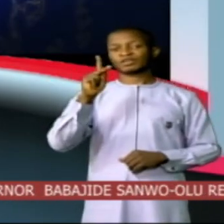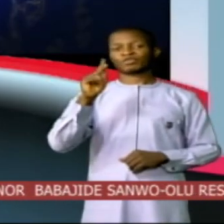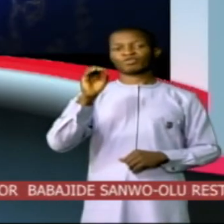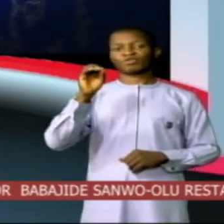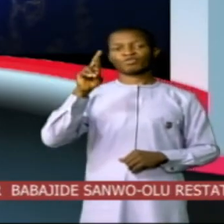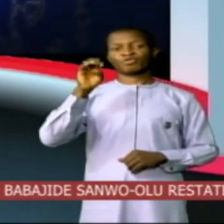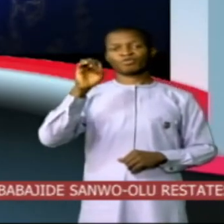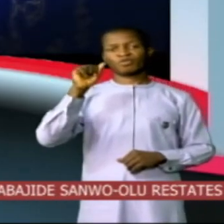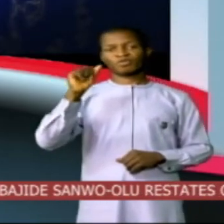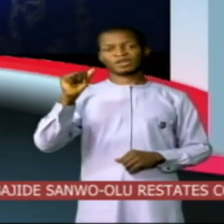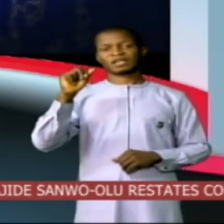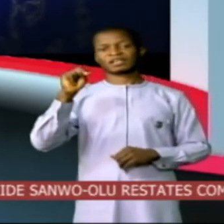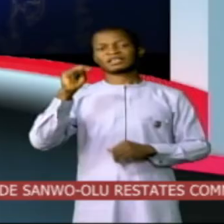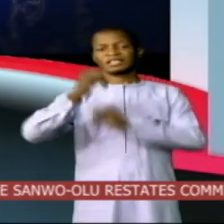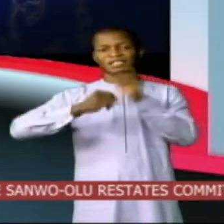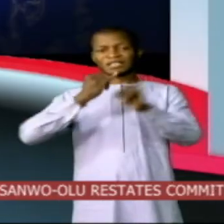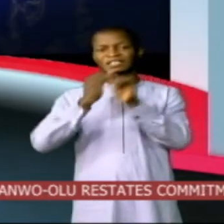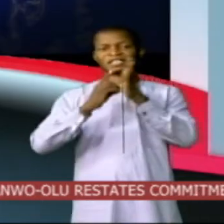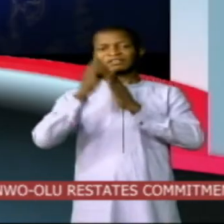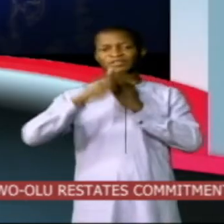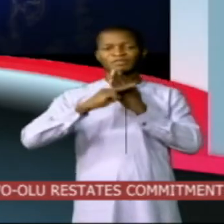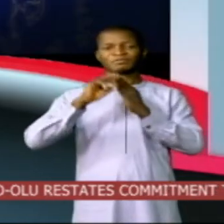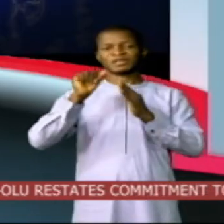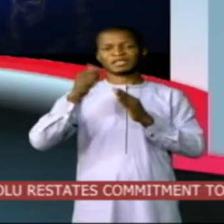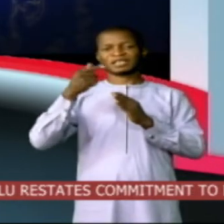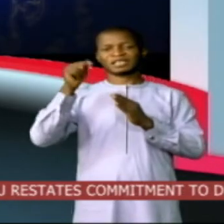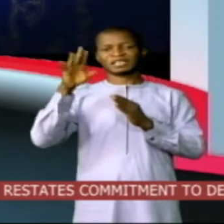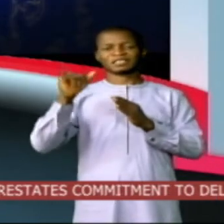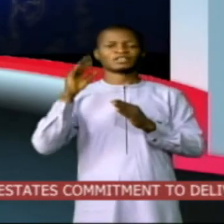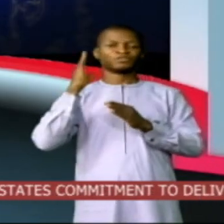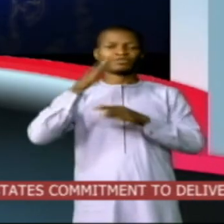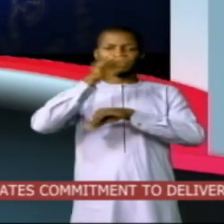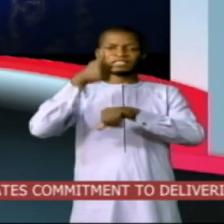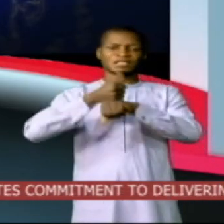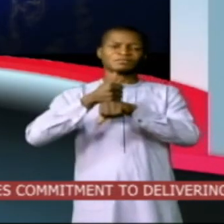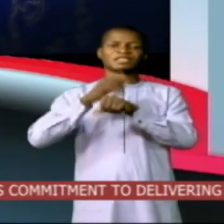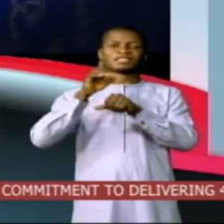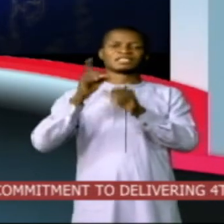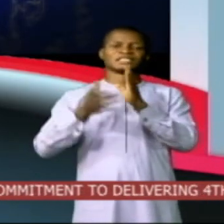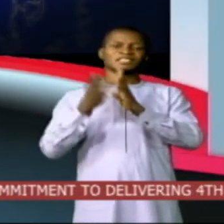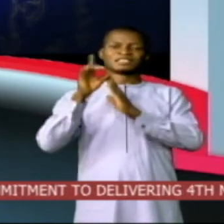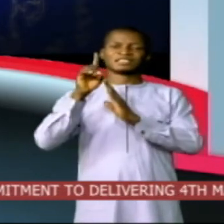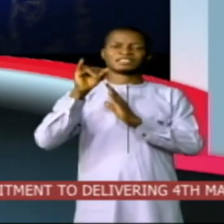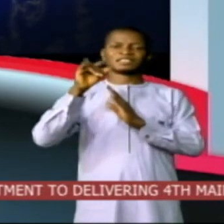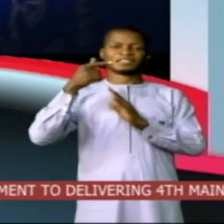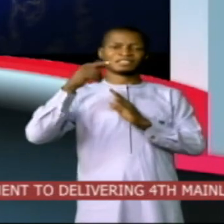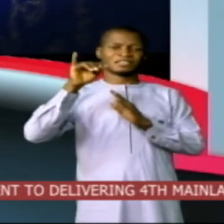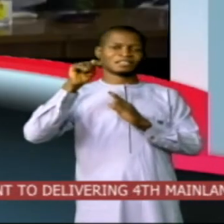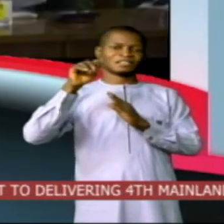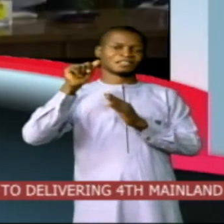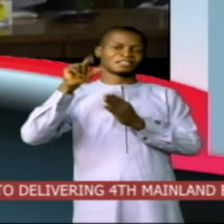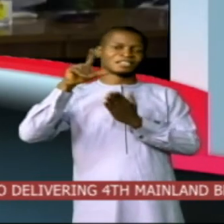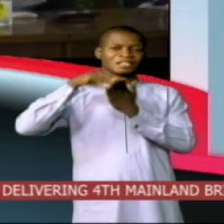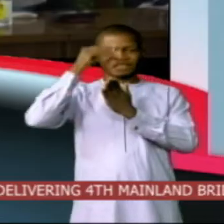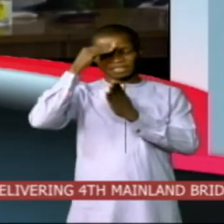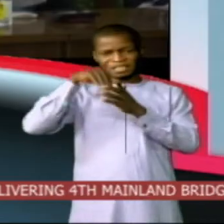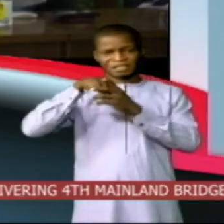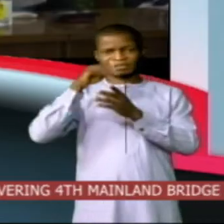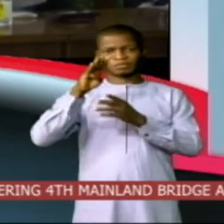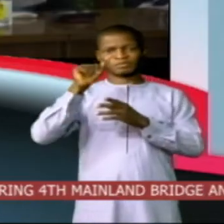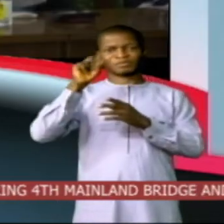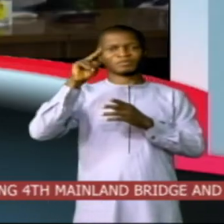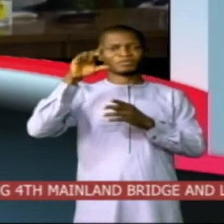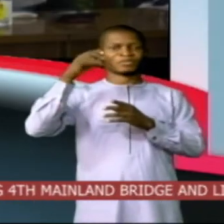International Development Agency will establish a digital learning center in Bauchi State under its Smart School project.